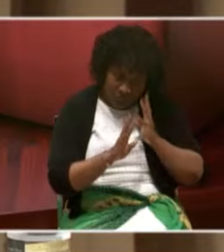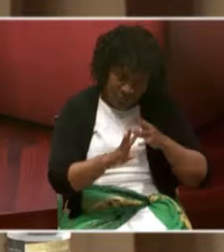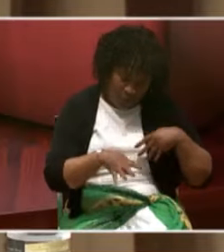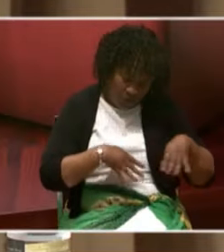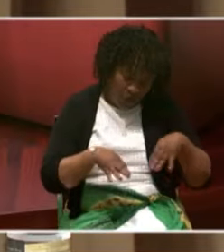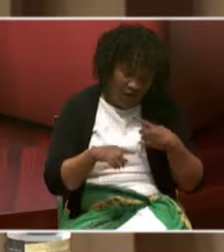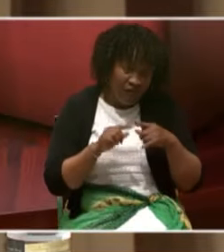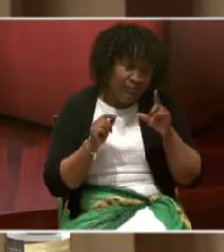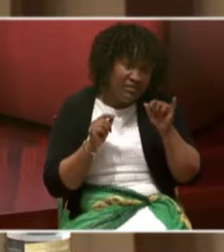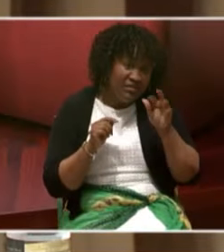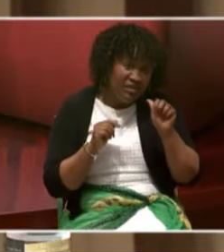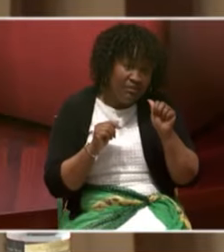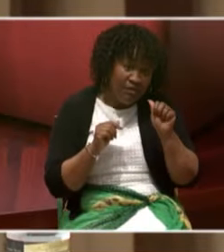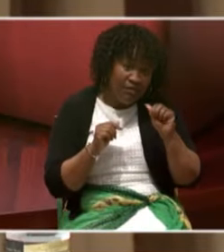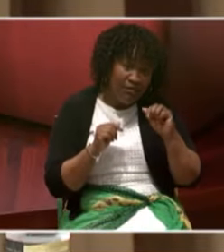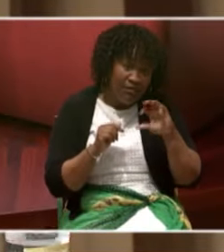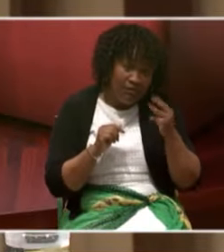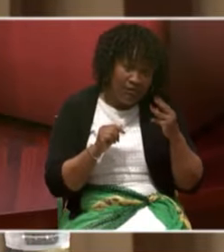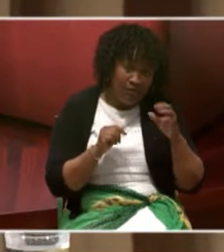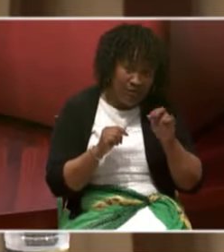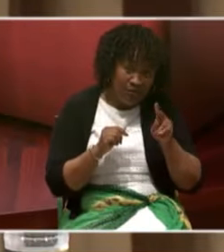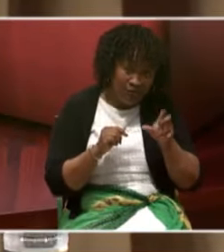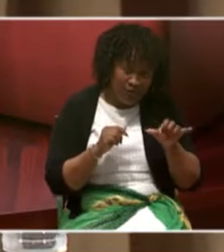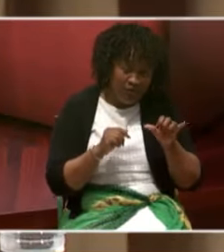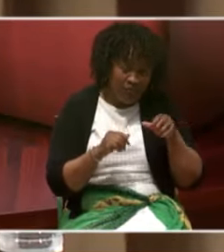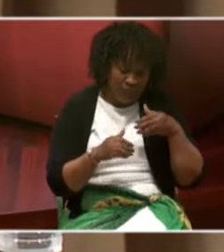And somehow, in some way,